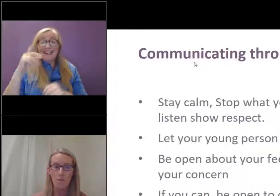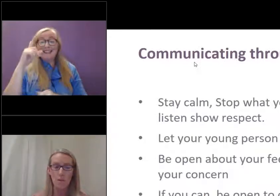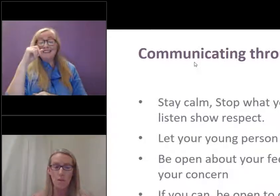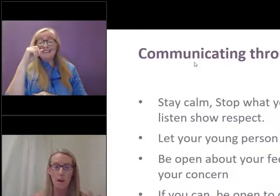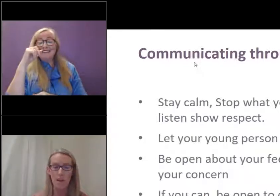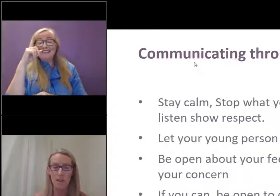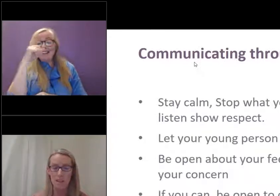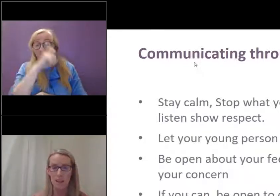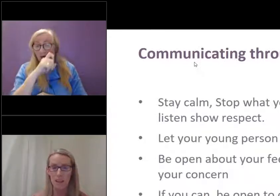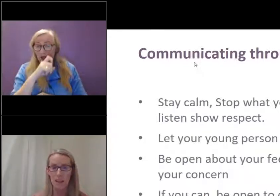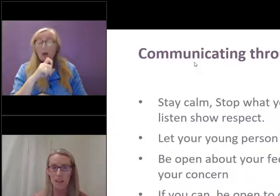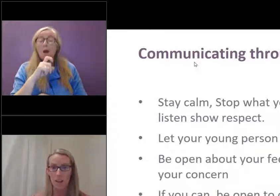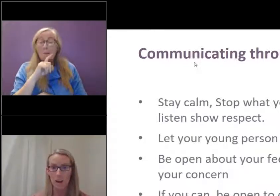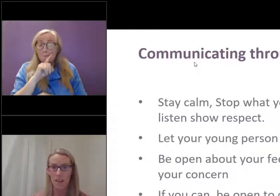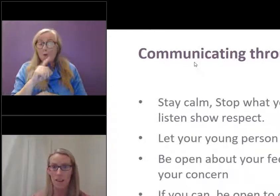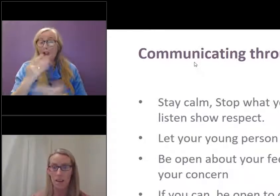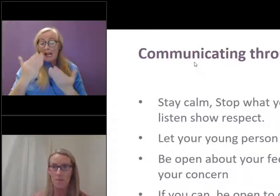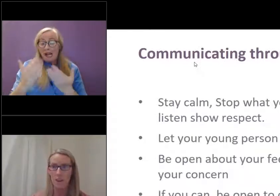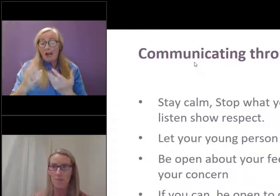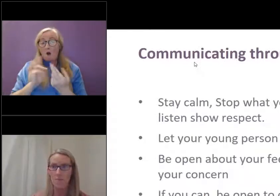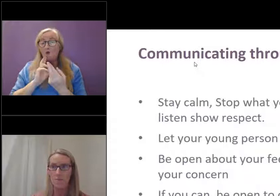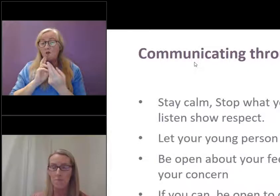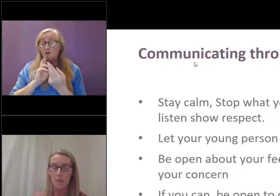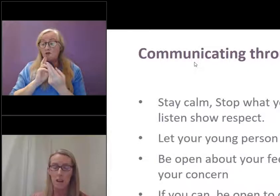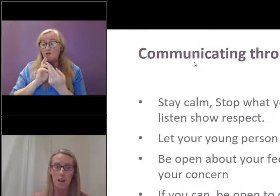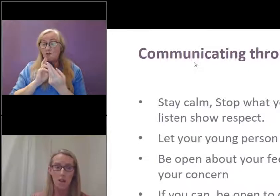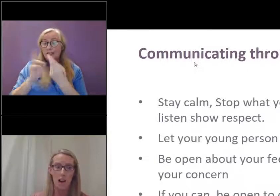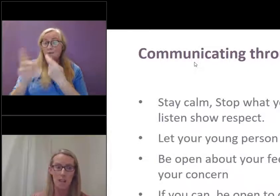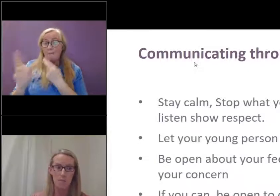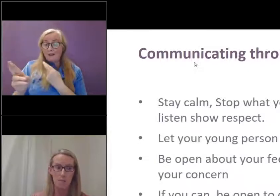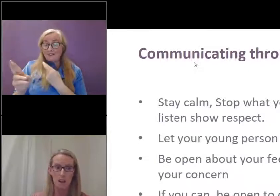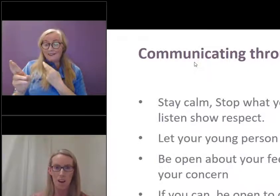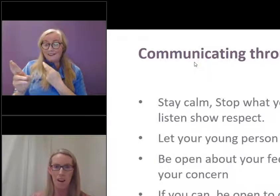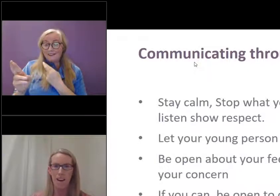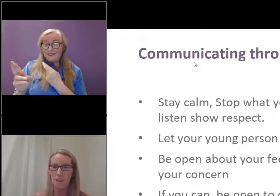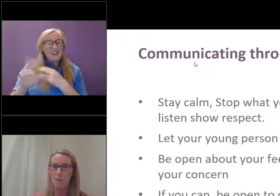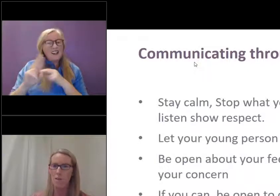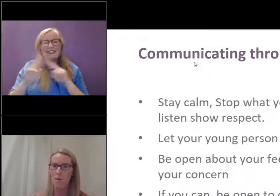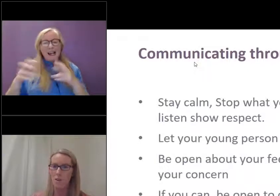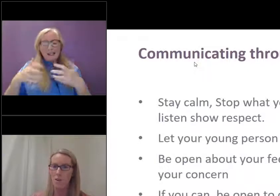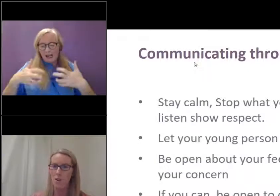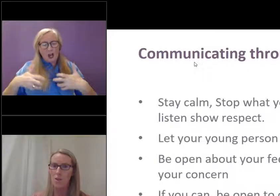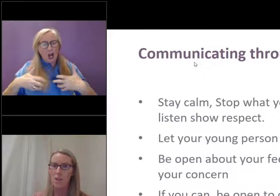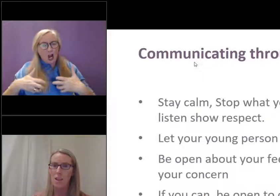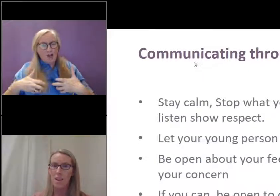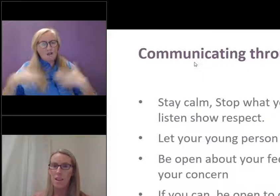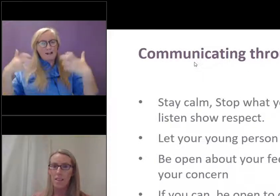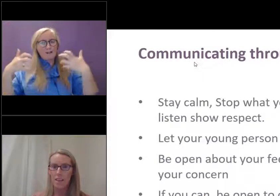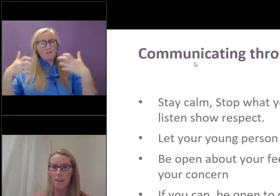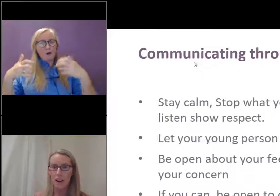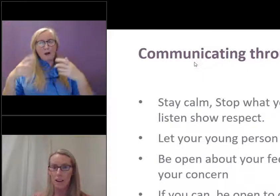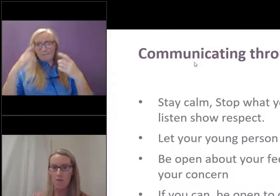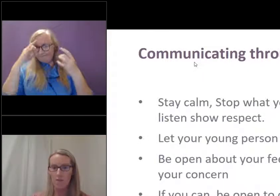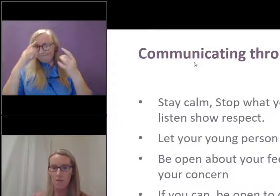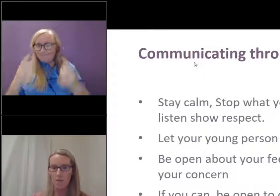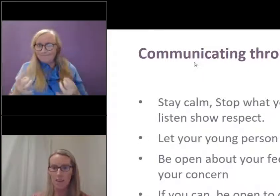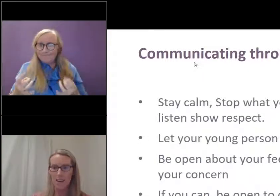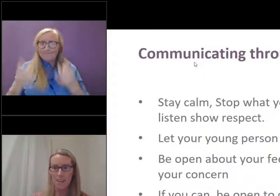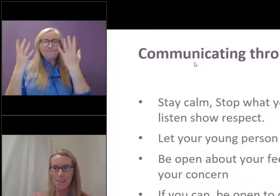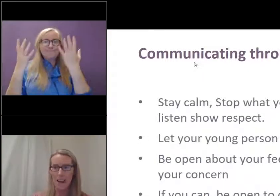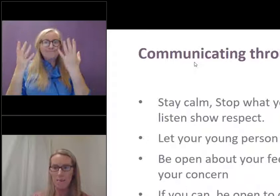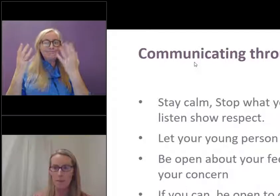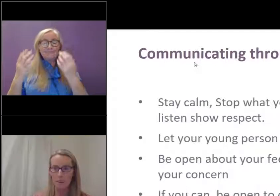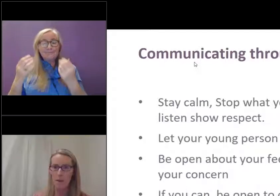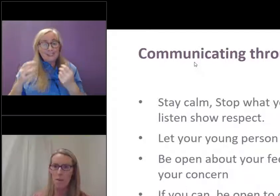know, if you respond in a way that's kind of not aggressive, but kind of like you're losing your cool,